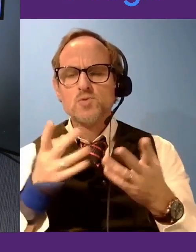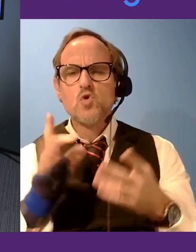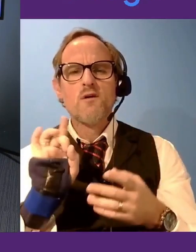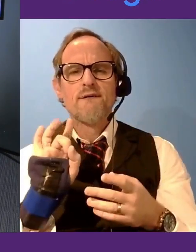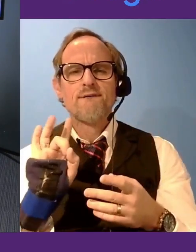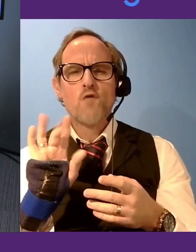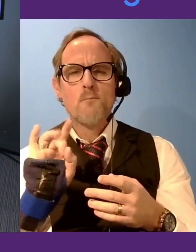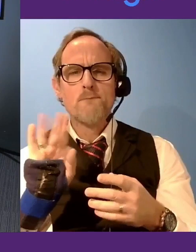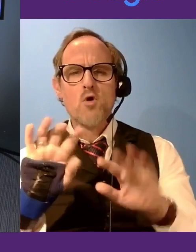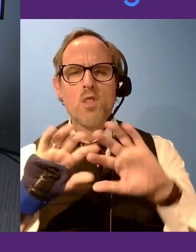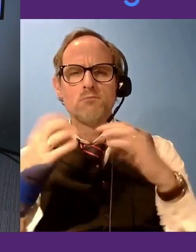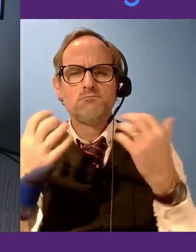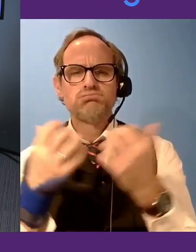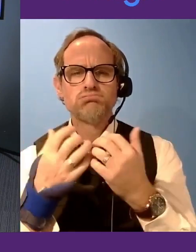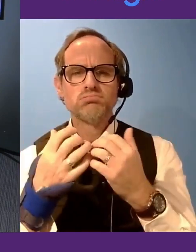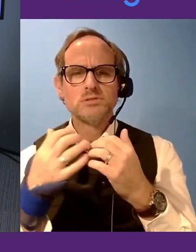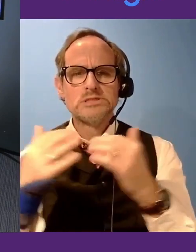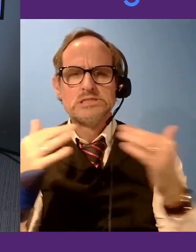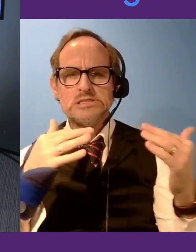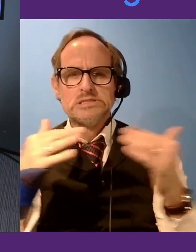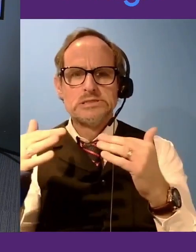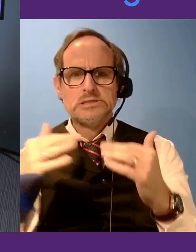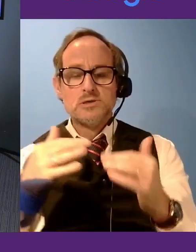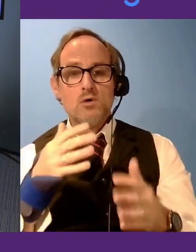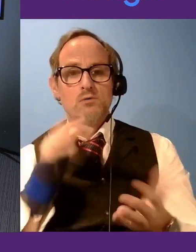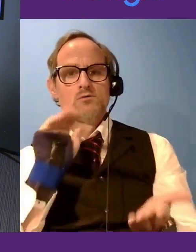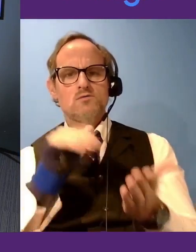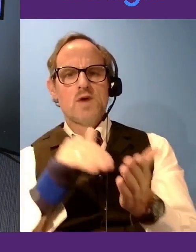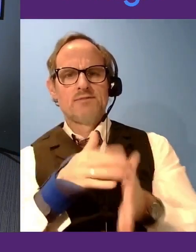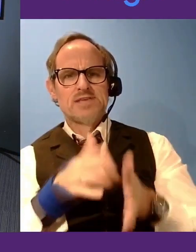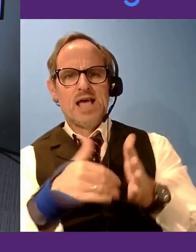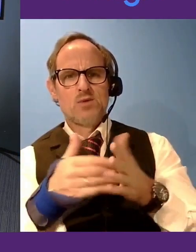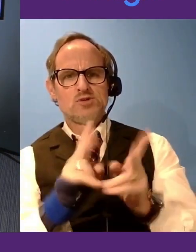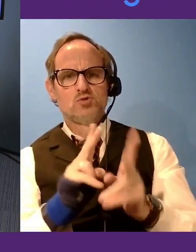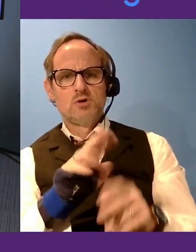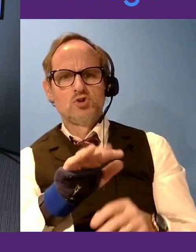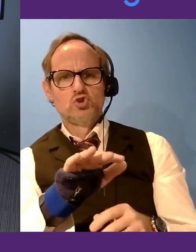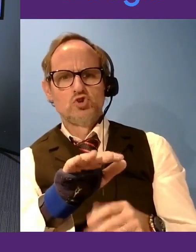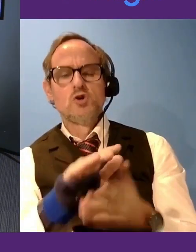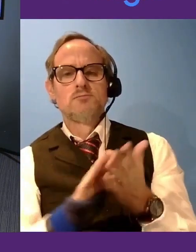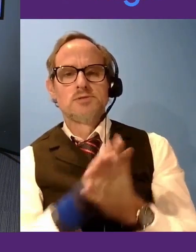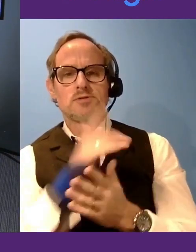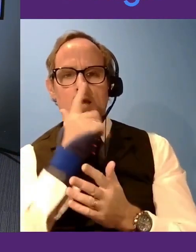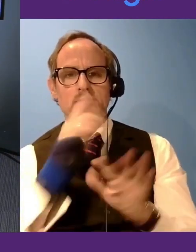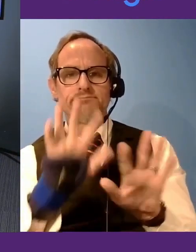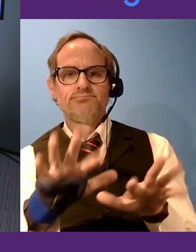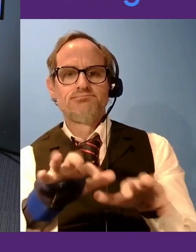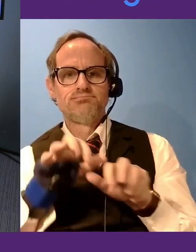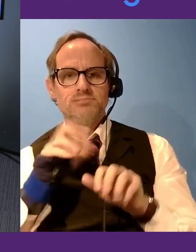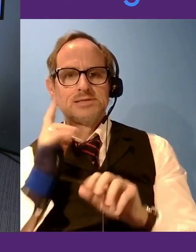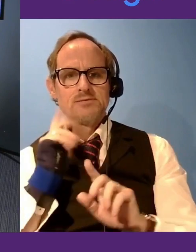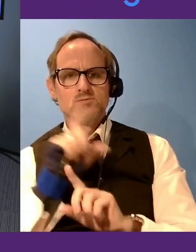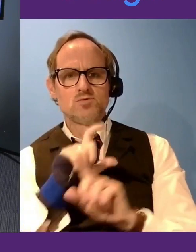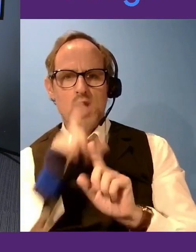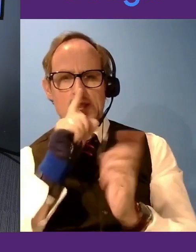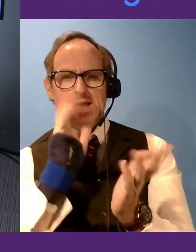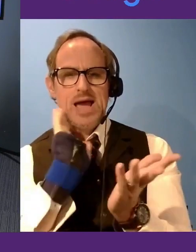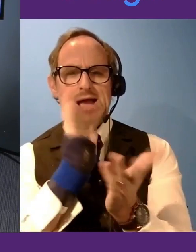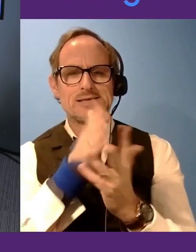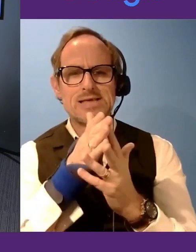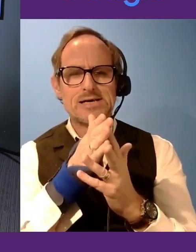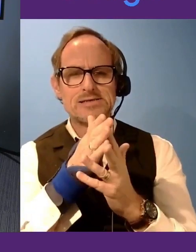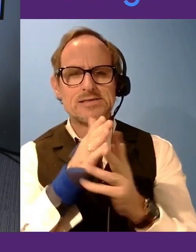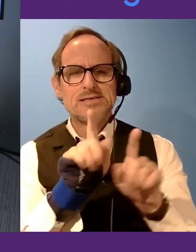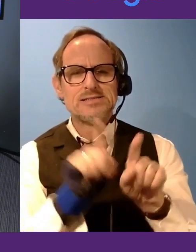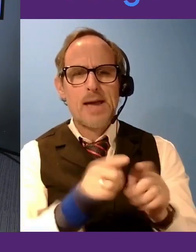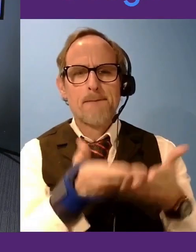interpreter there, and how much that meant to them to be able to access that information, you know, and get the same information